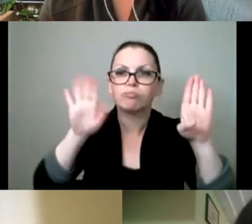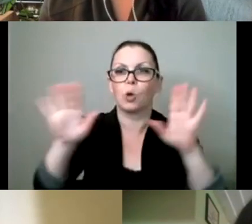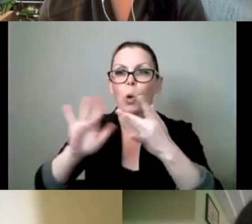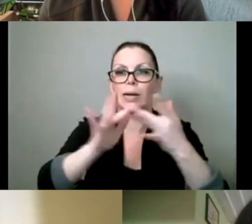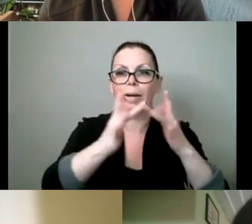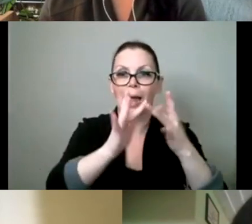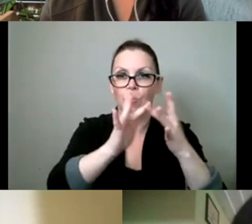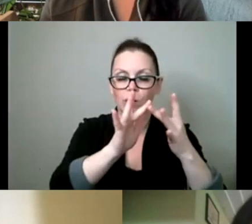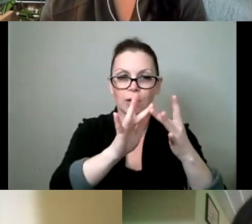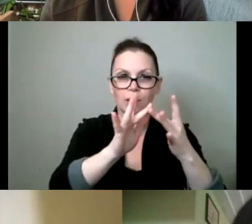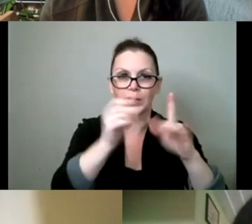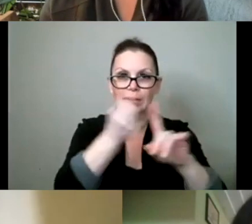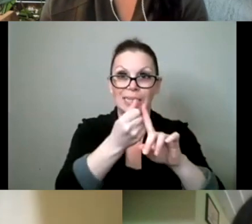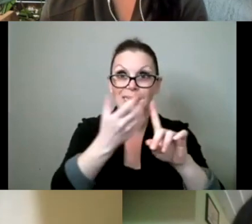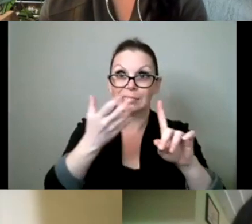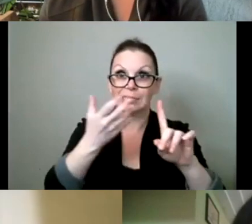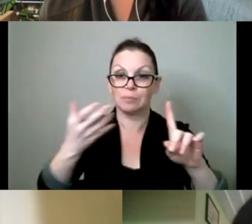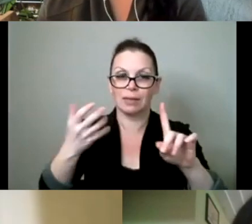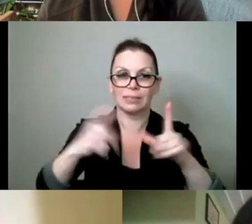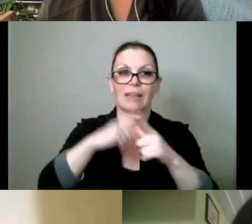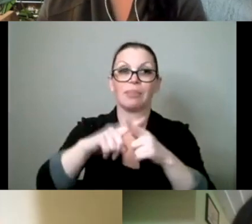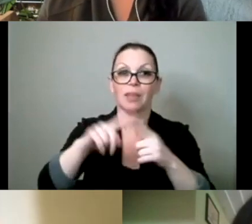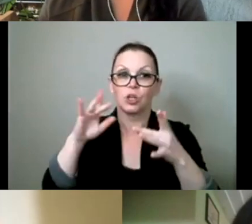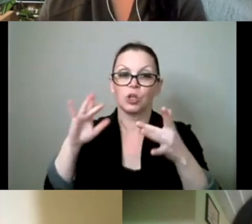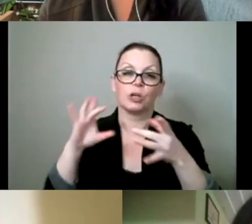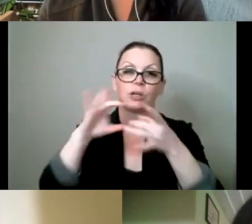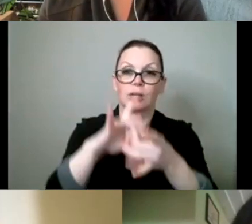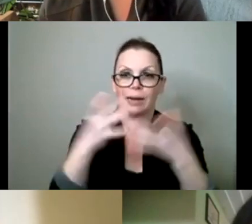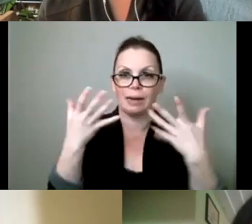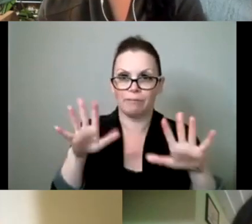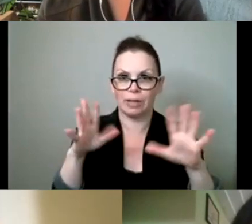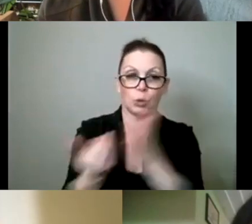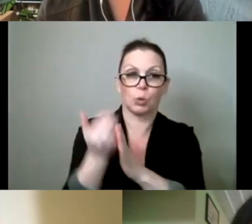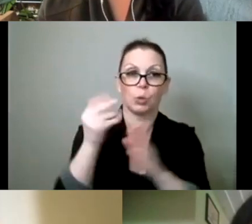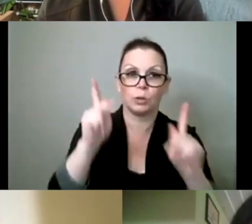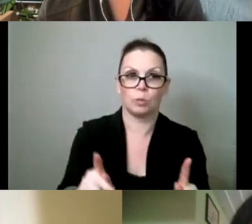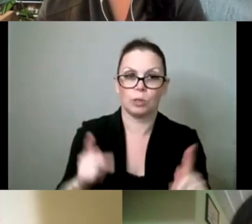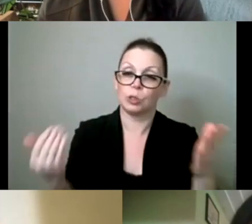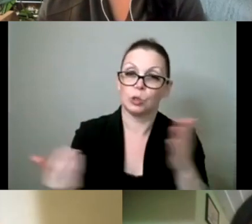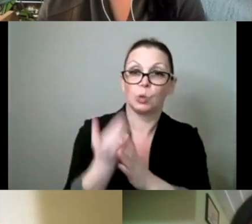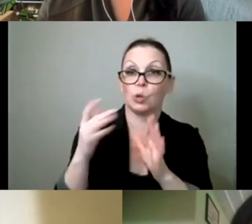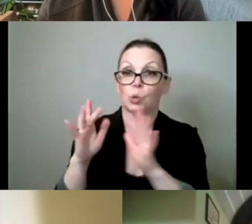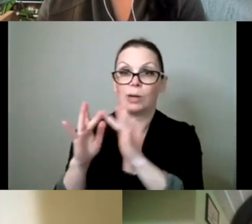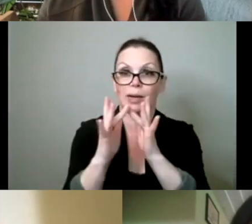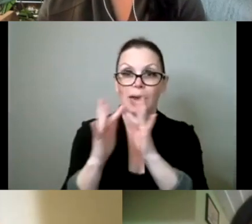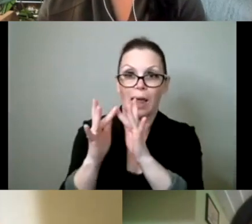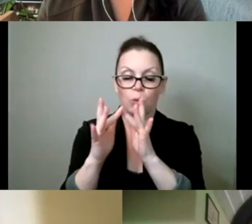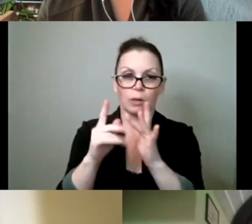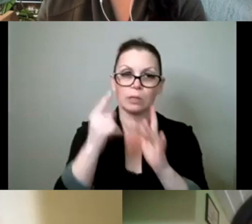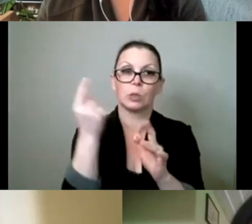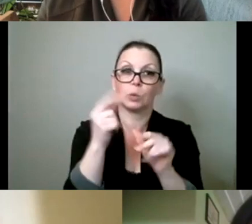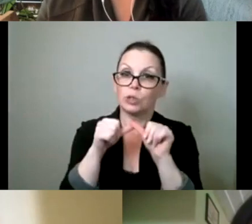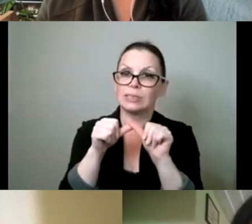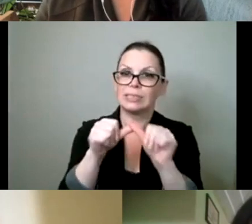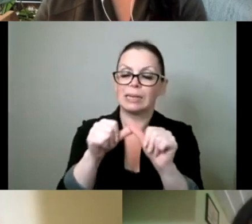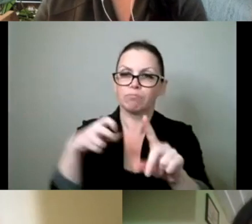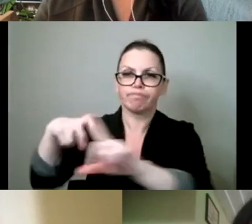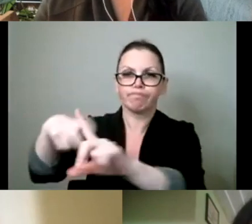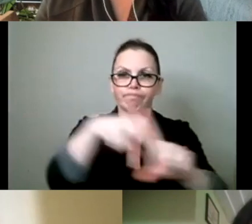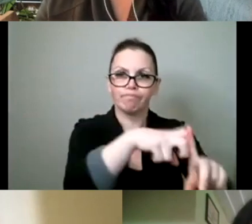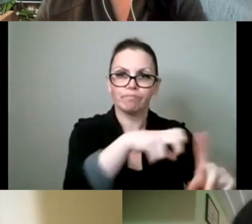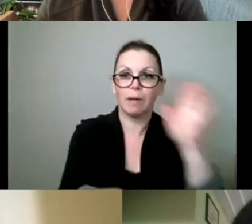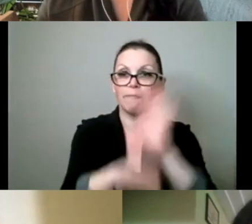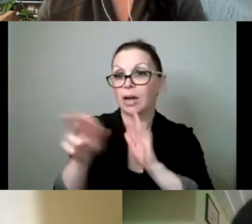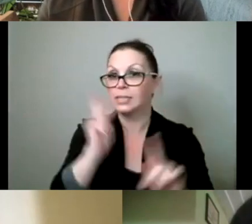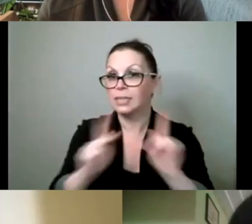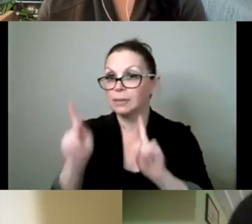gets a little bit bigger because then you're connected to a new person who's connected to an entirely new network. So just keep finding folks, whether